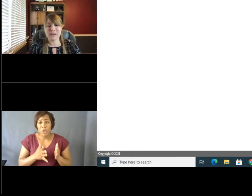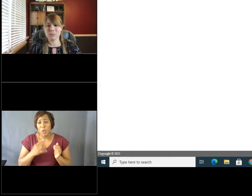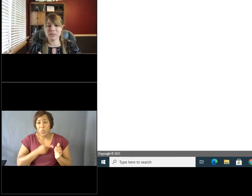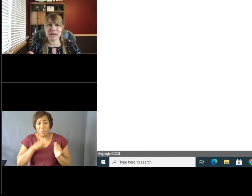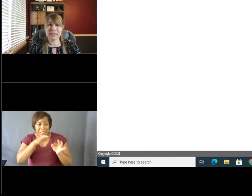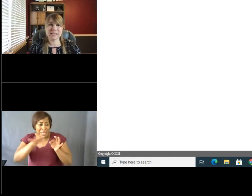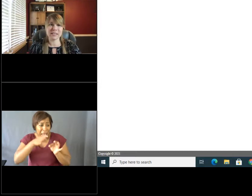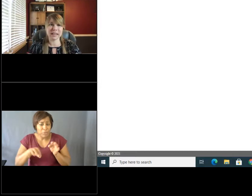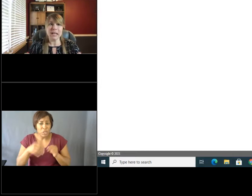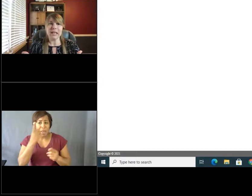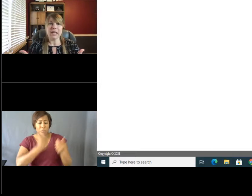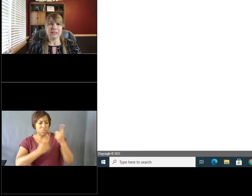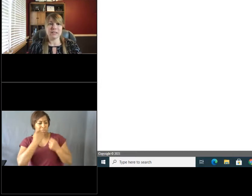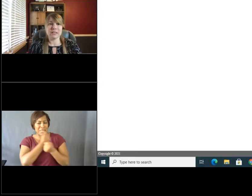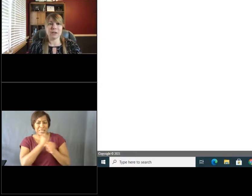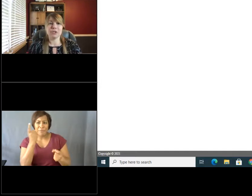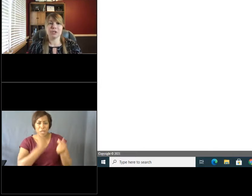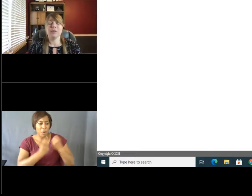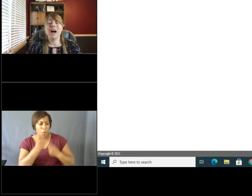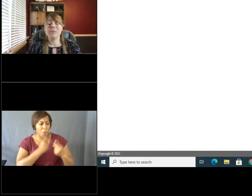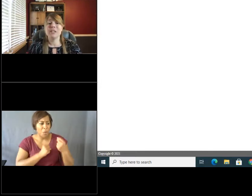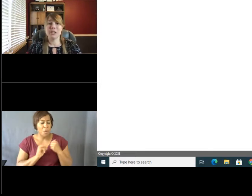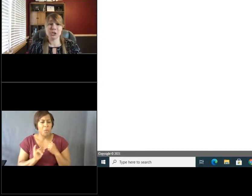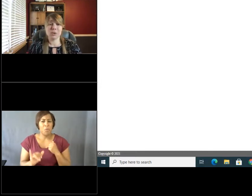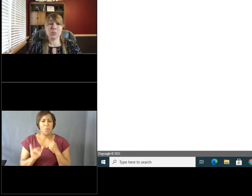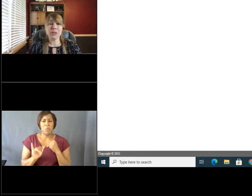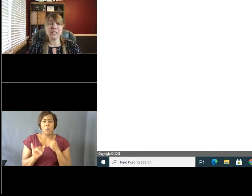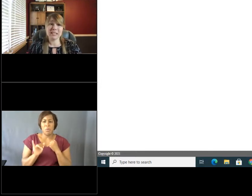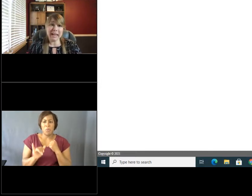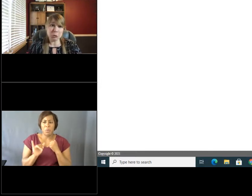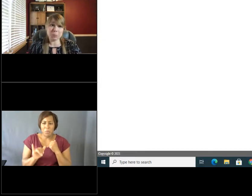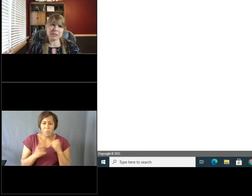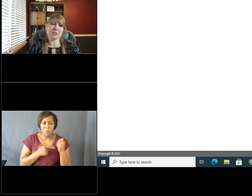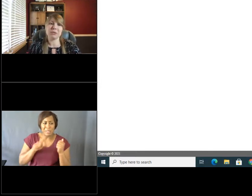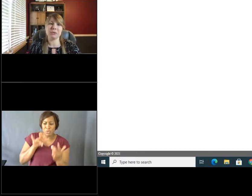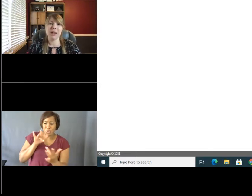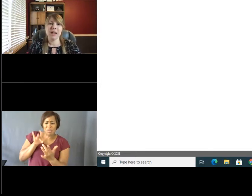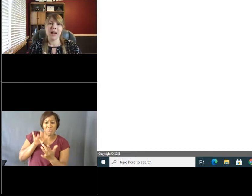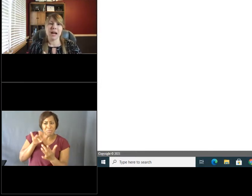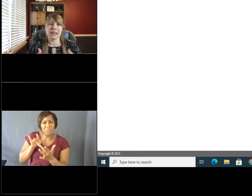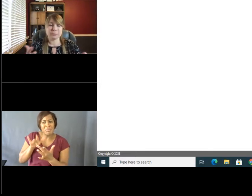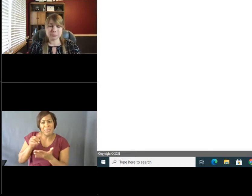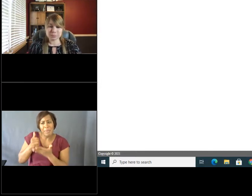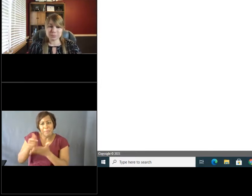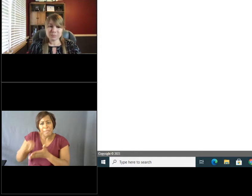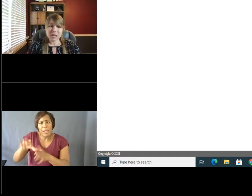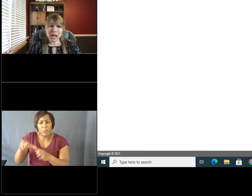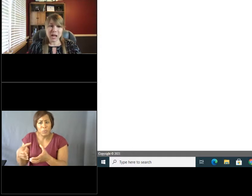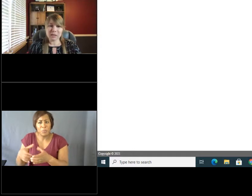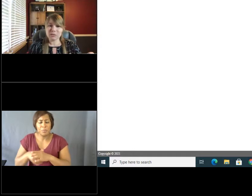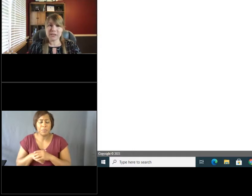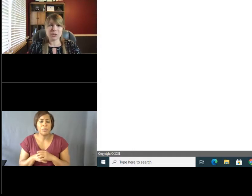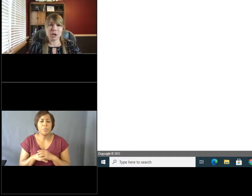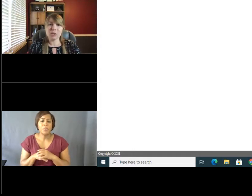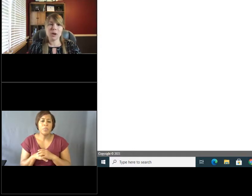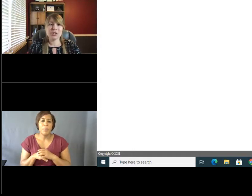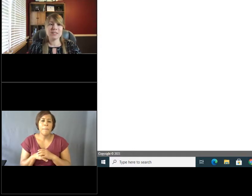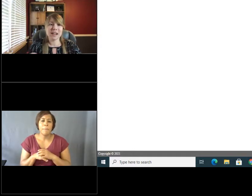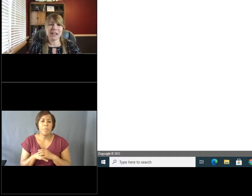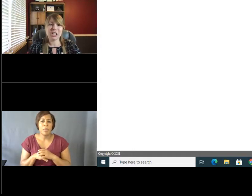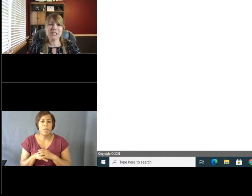I realized, like, this is an underserved population that we need to help. And so I answered